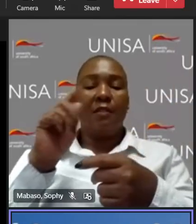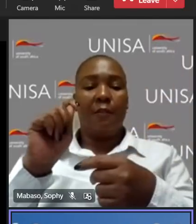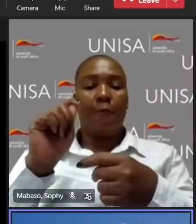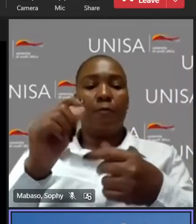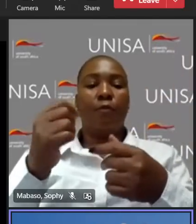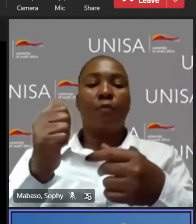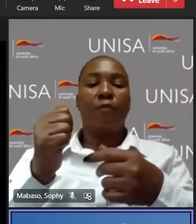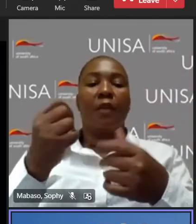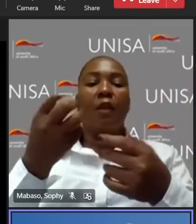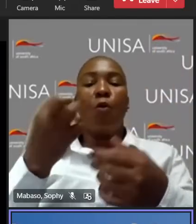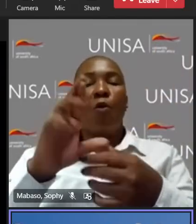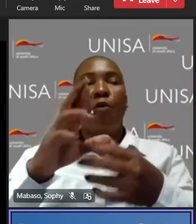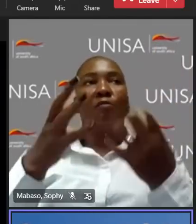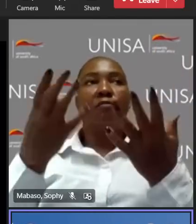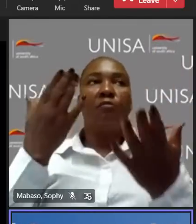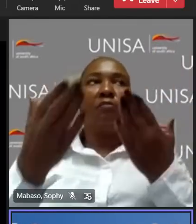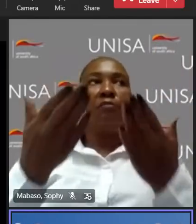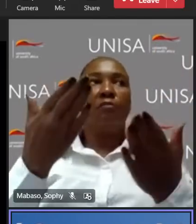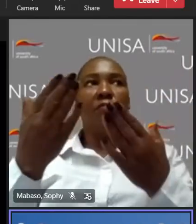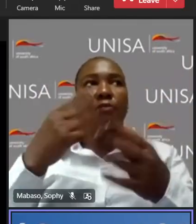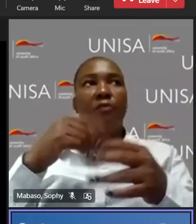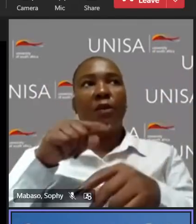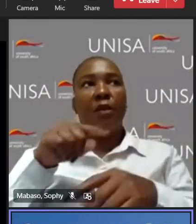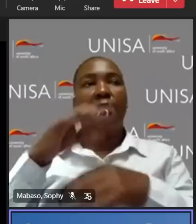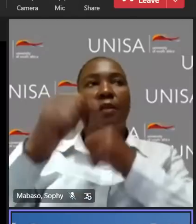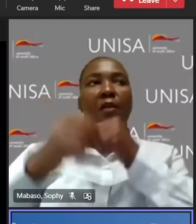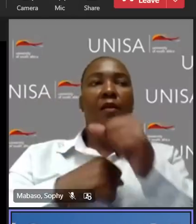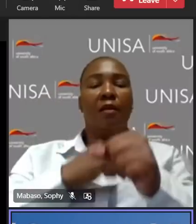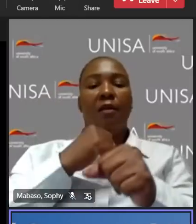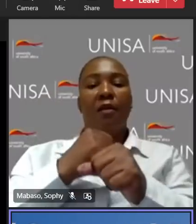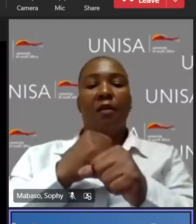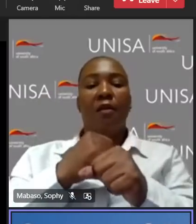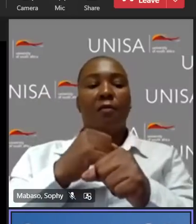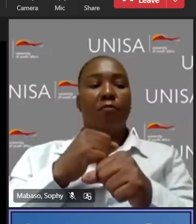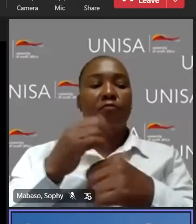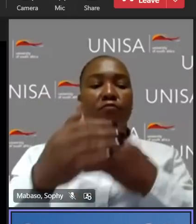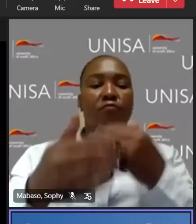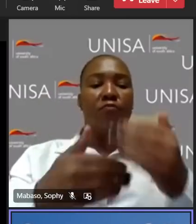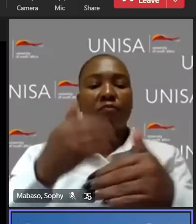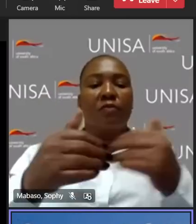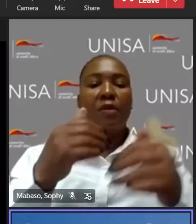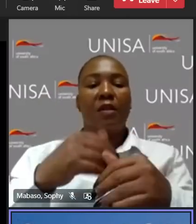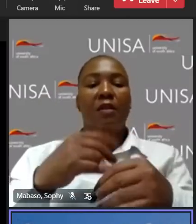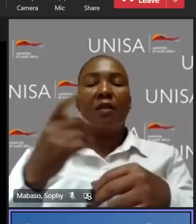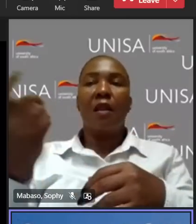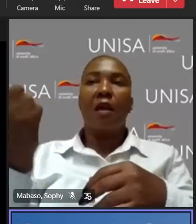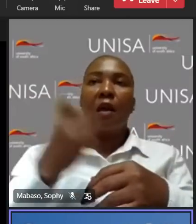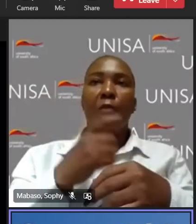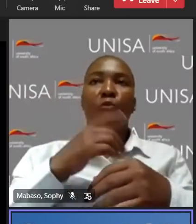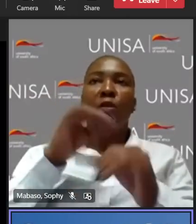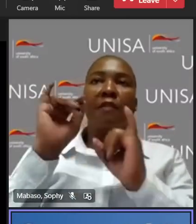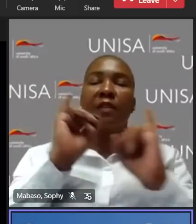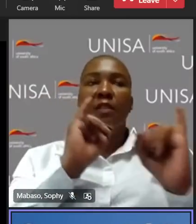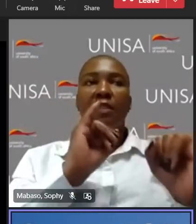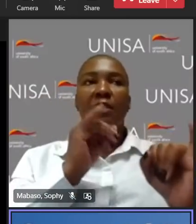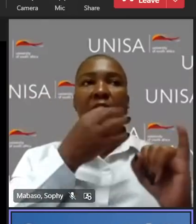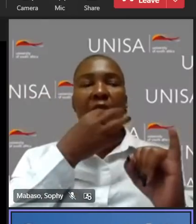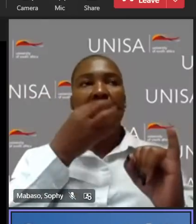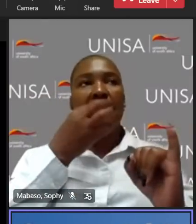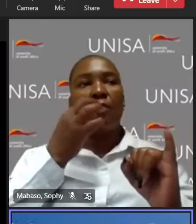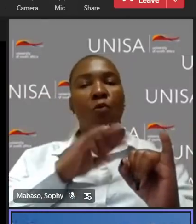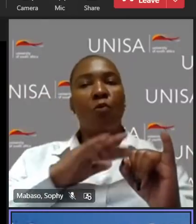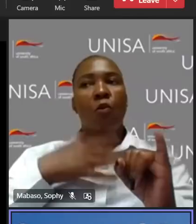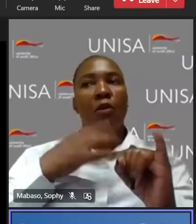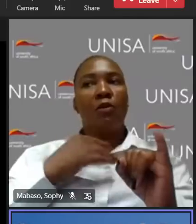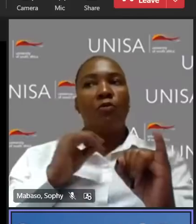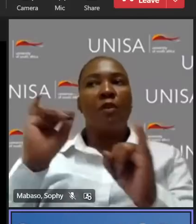or perhaps during the year and so on, they will just come with an invite and say, we need to invite a